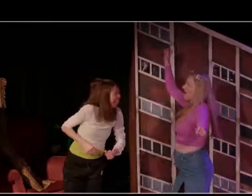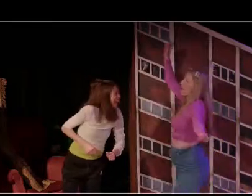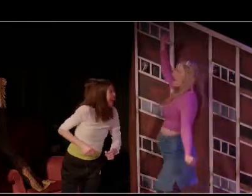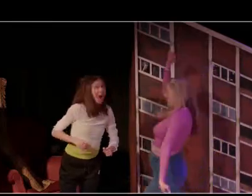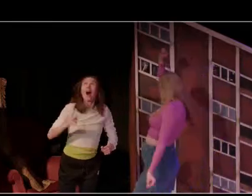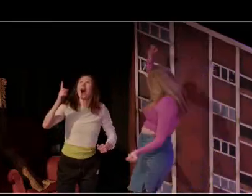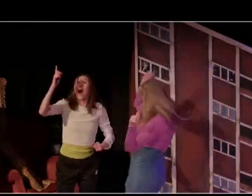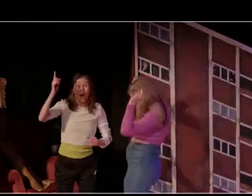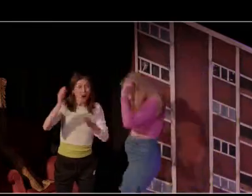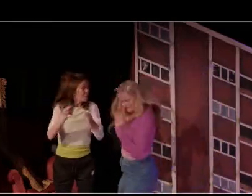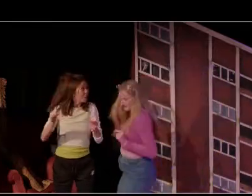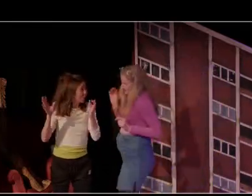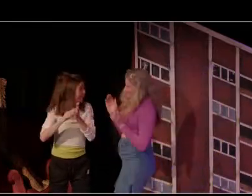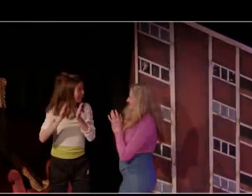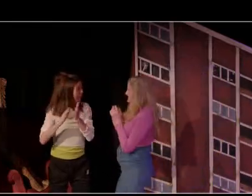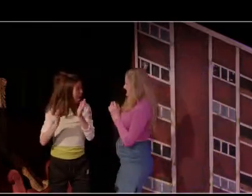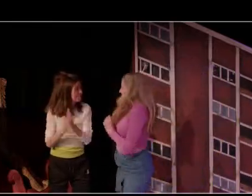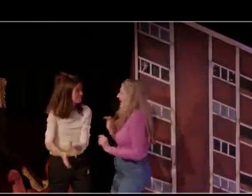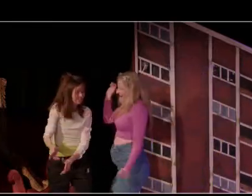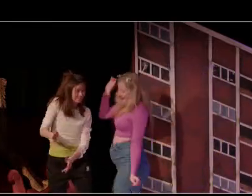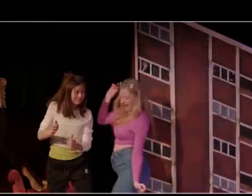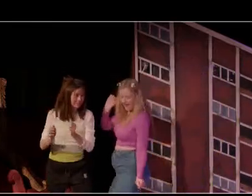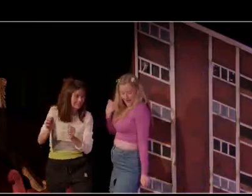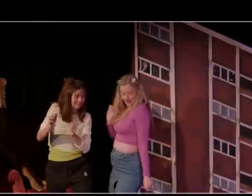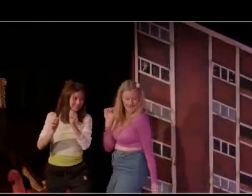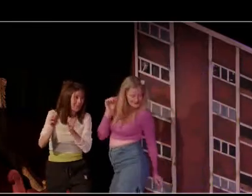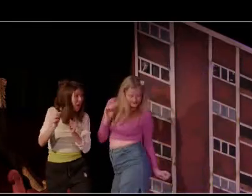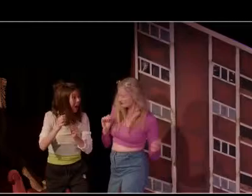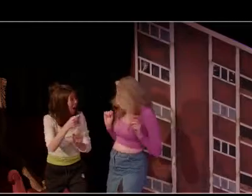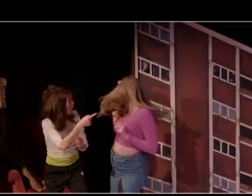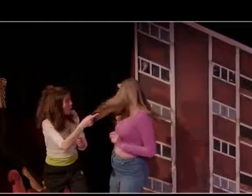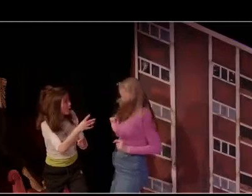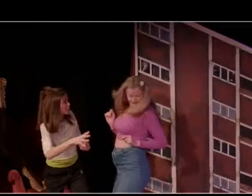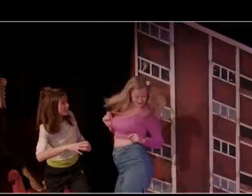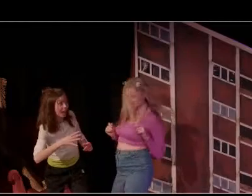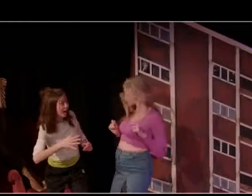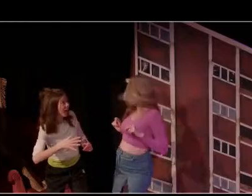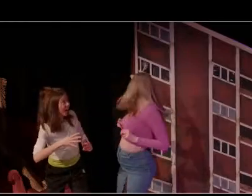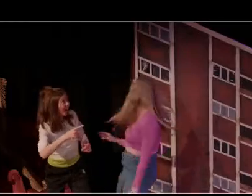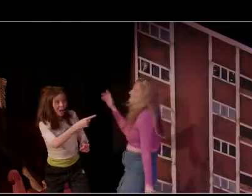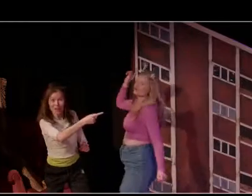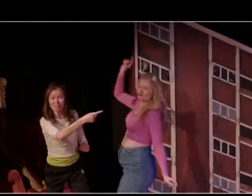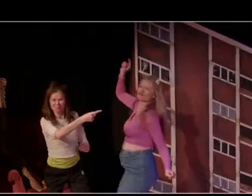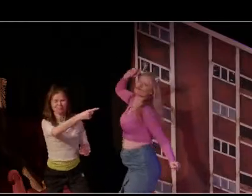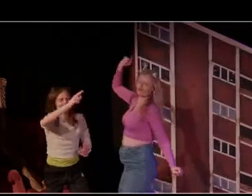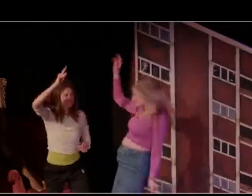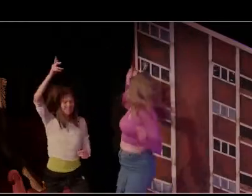what I mean? Alright. Are you ready? Oh yeah!